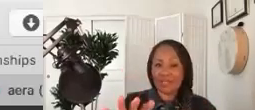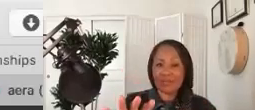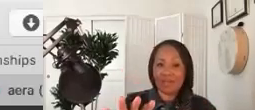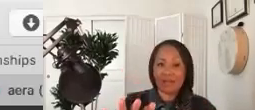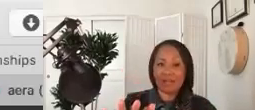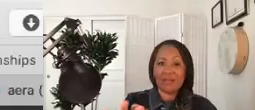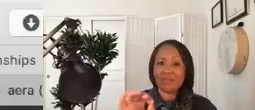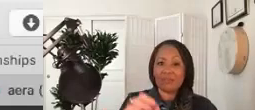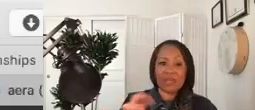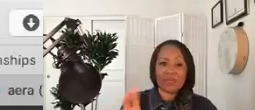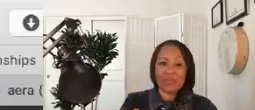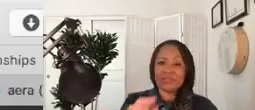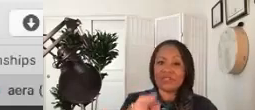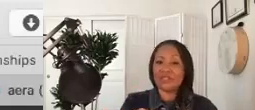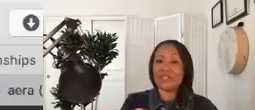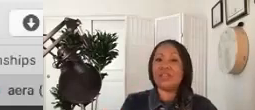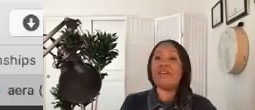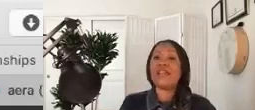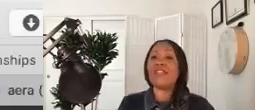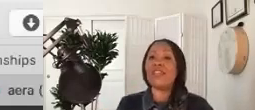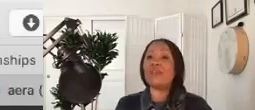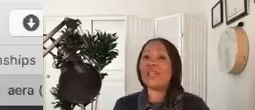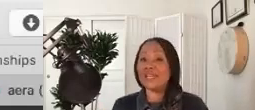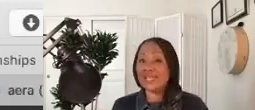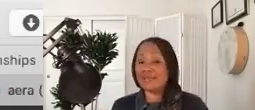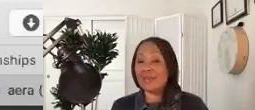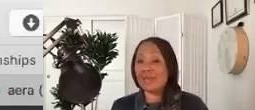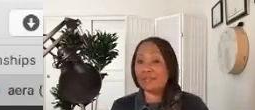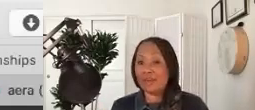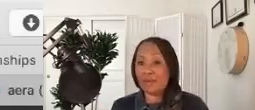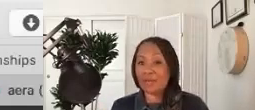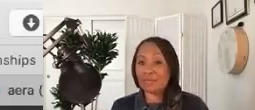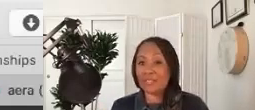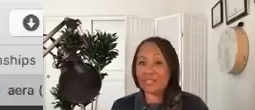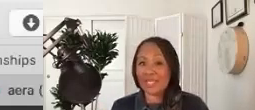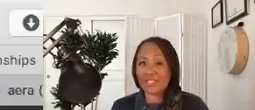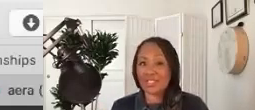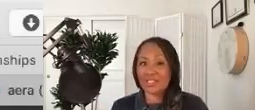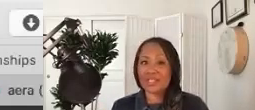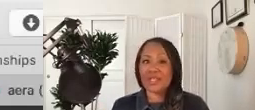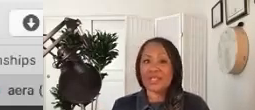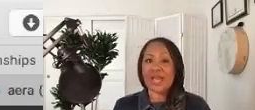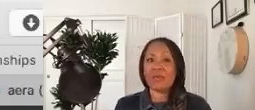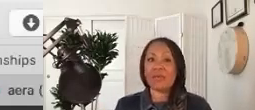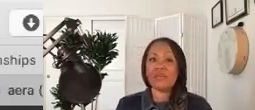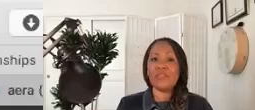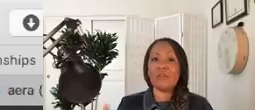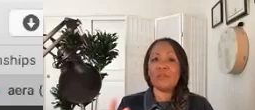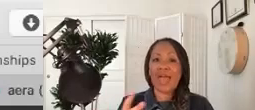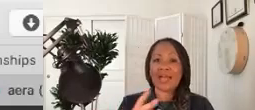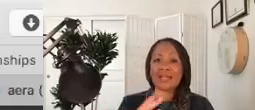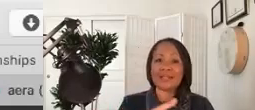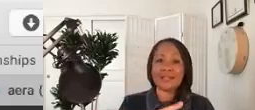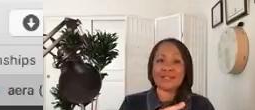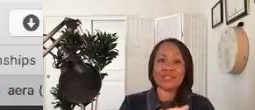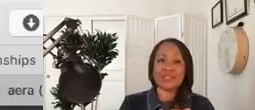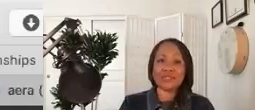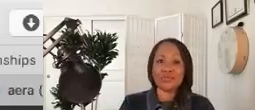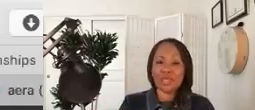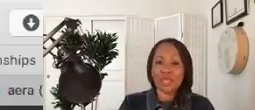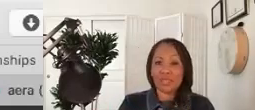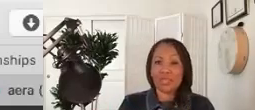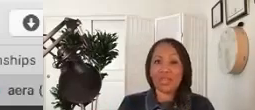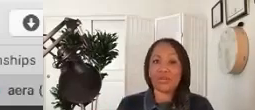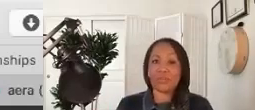their email, whatever message, send an invite, and they will get an email from iPresentations that will give them access